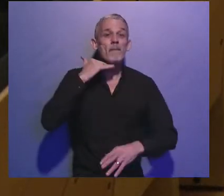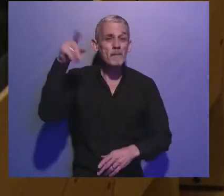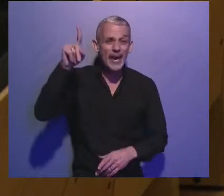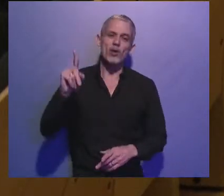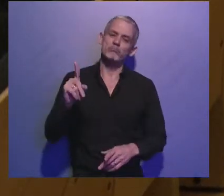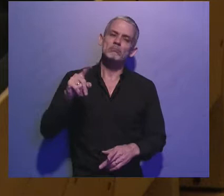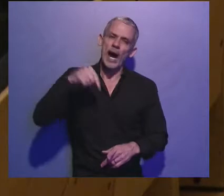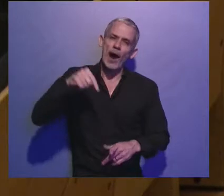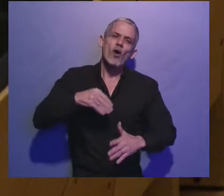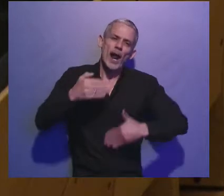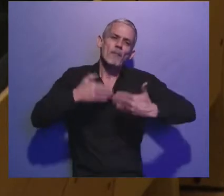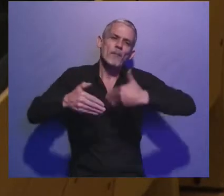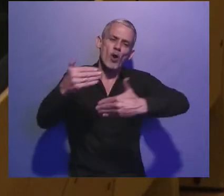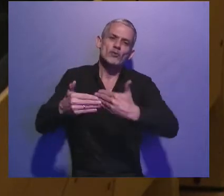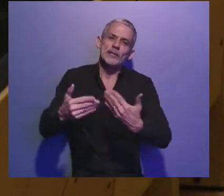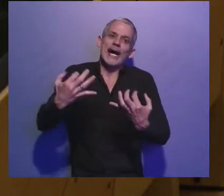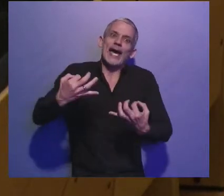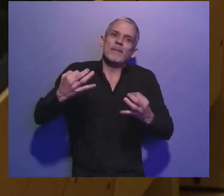request the